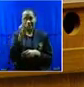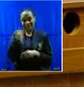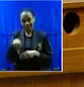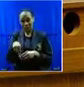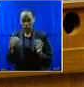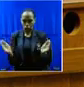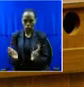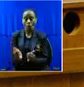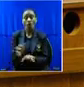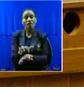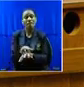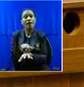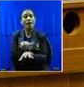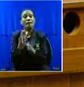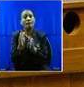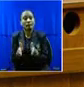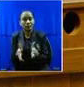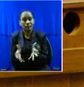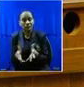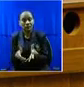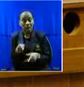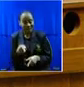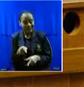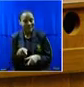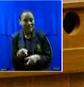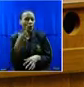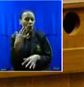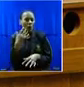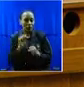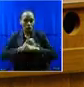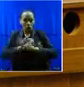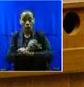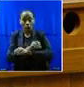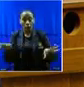small-scale farmers whose production was disrupted by the pandemic.